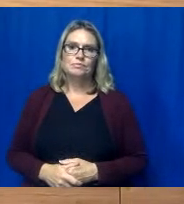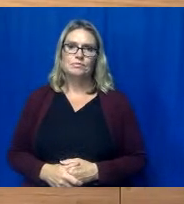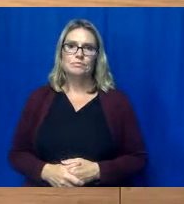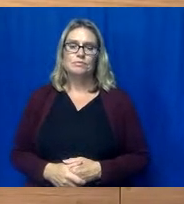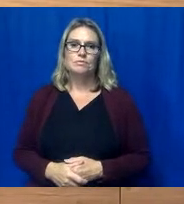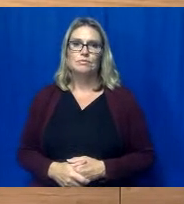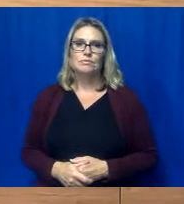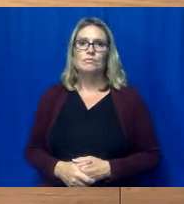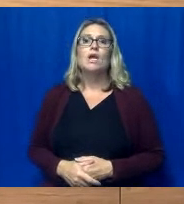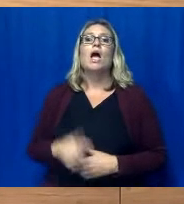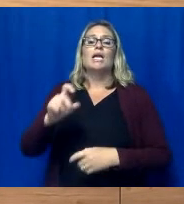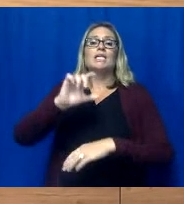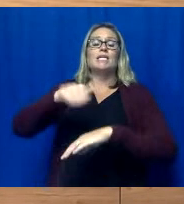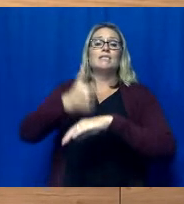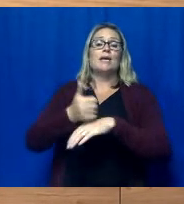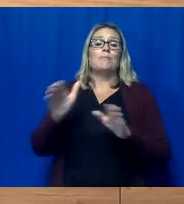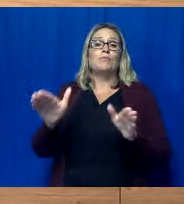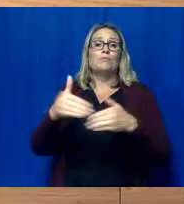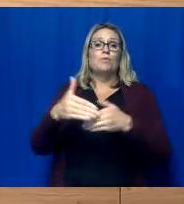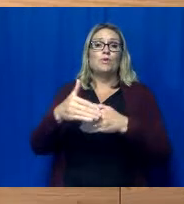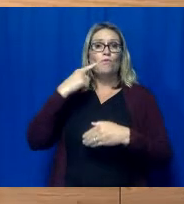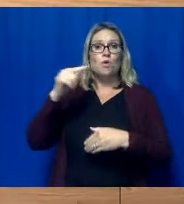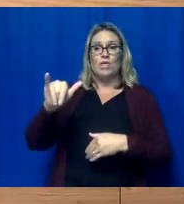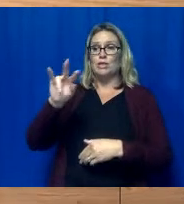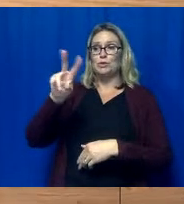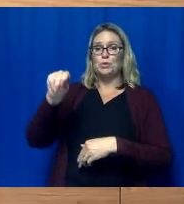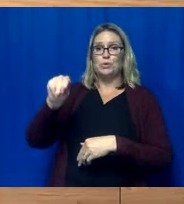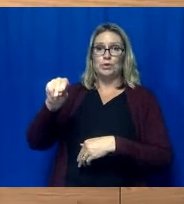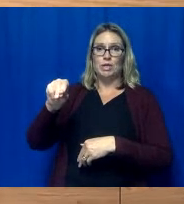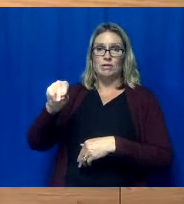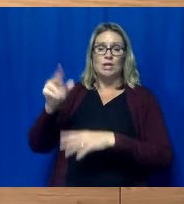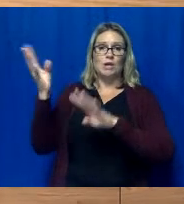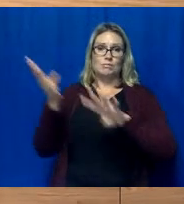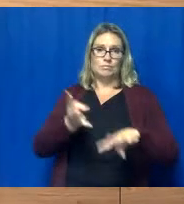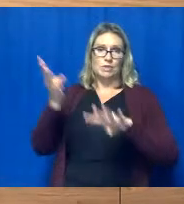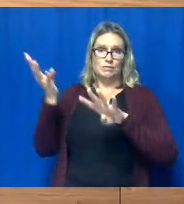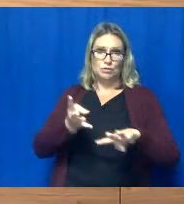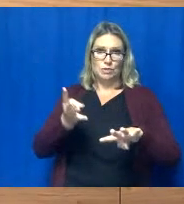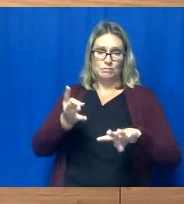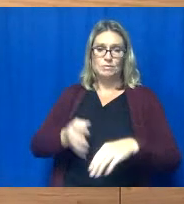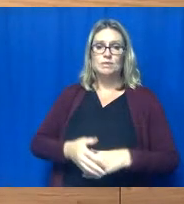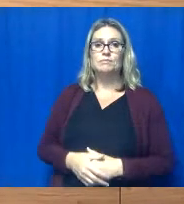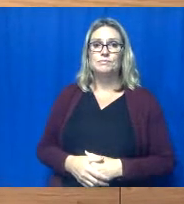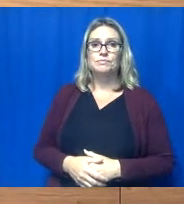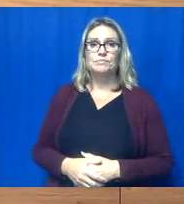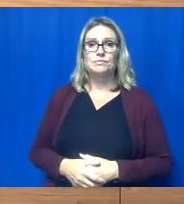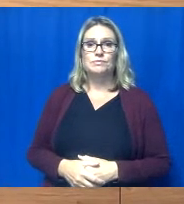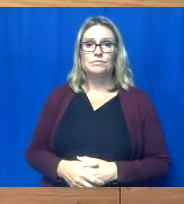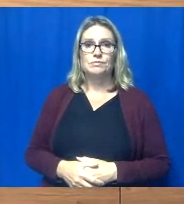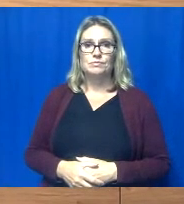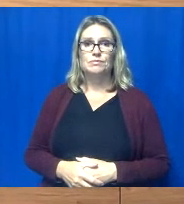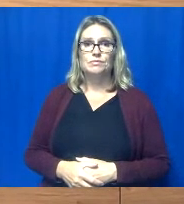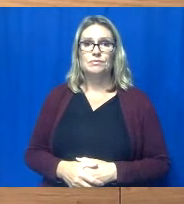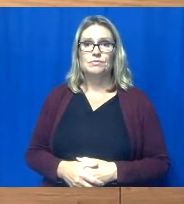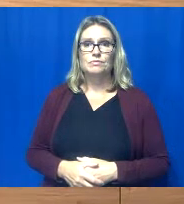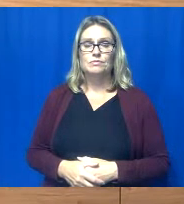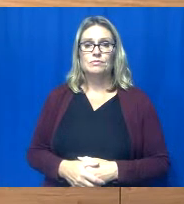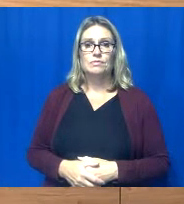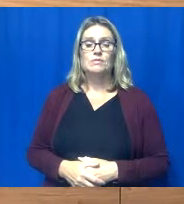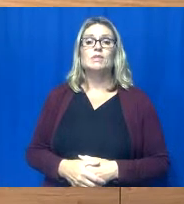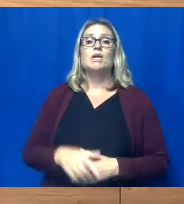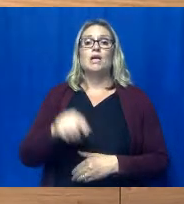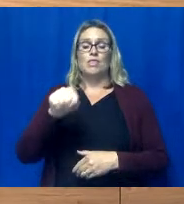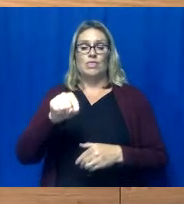room ready for the press conference. Il faut qu'on prépare la salle pour We have to prepare this room for the press conference. press conference